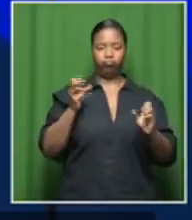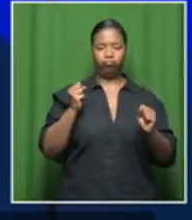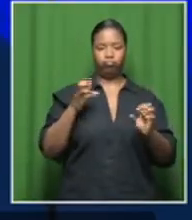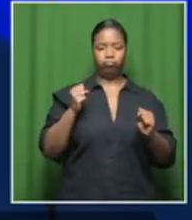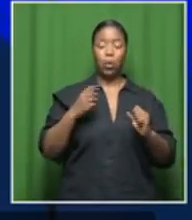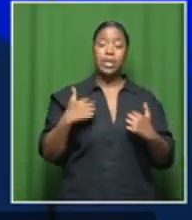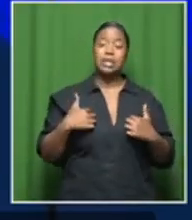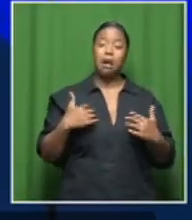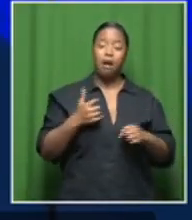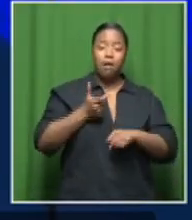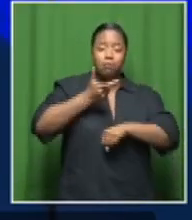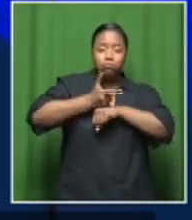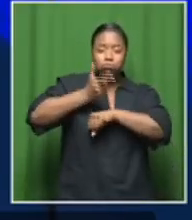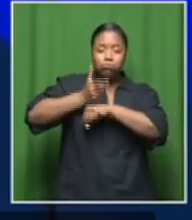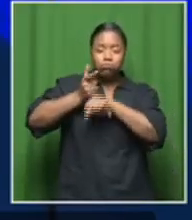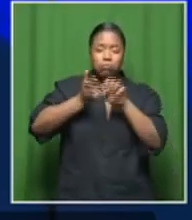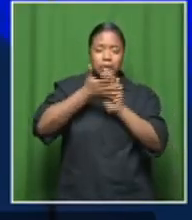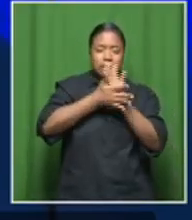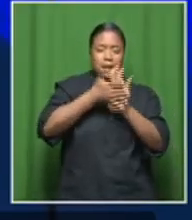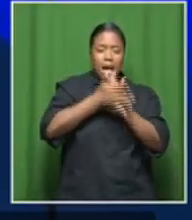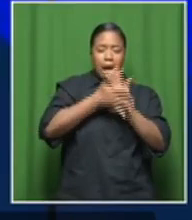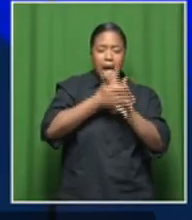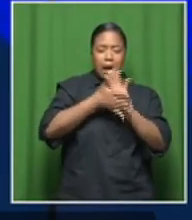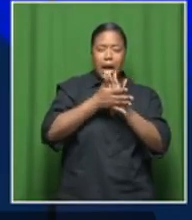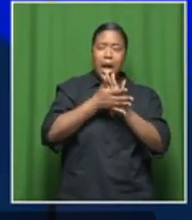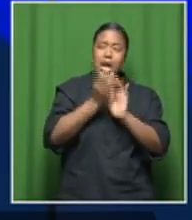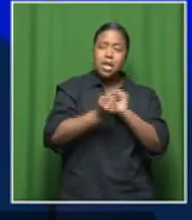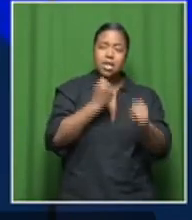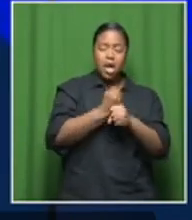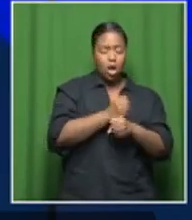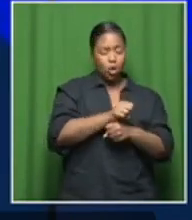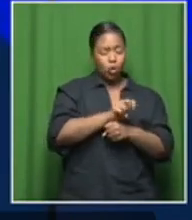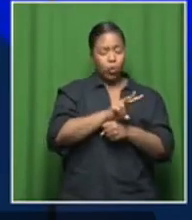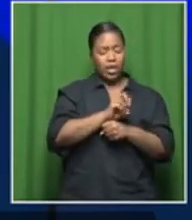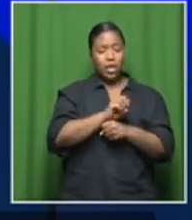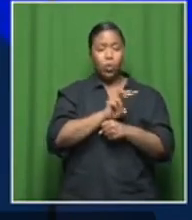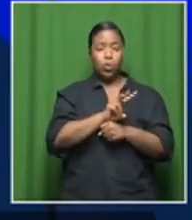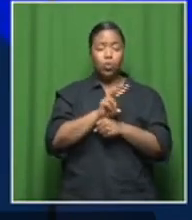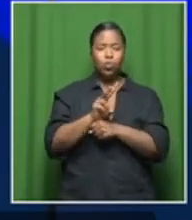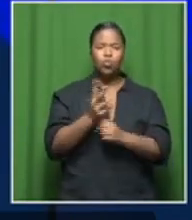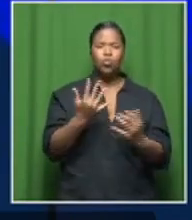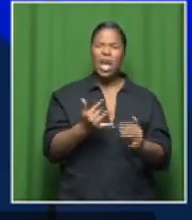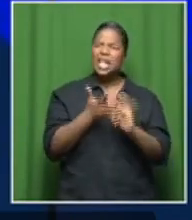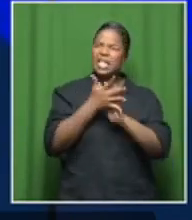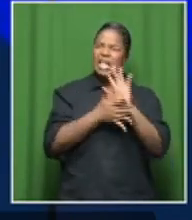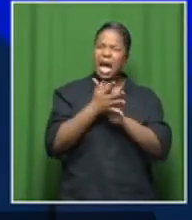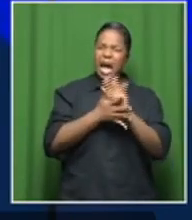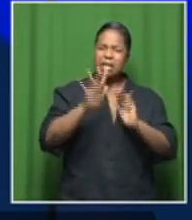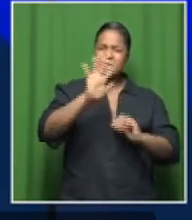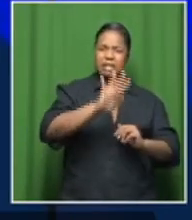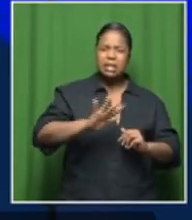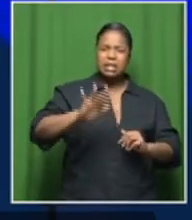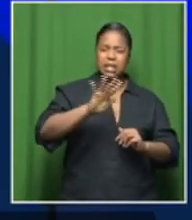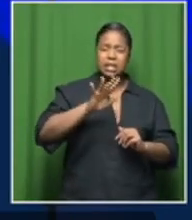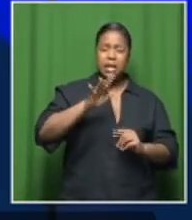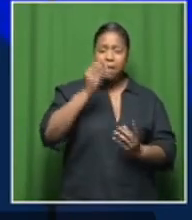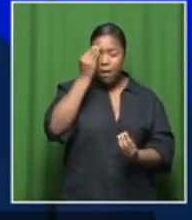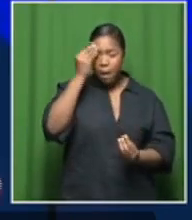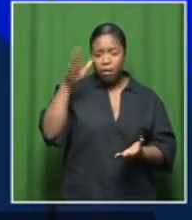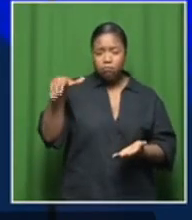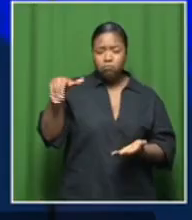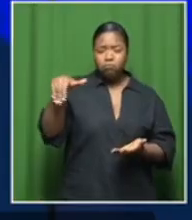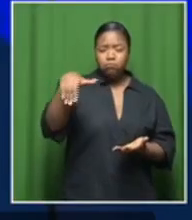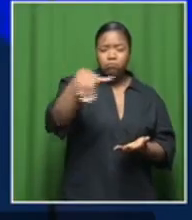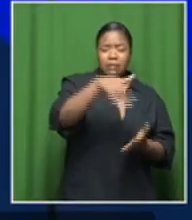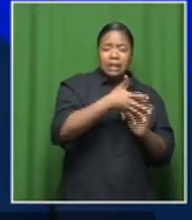our digitalization of South African Sign Language in 2022, and to date we have managed to create a data set that